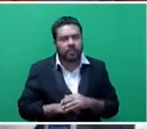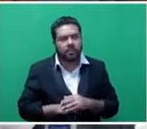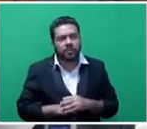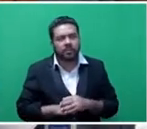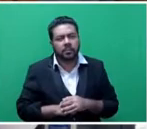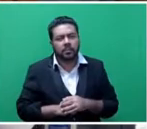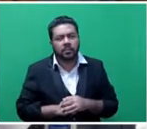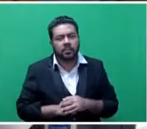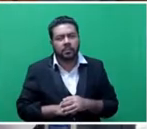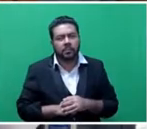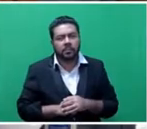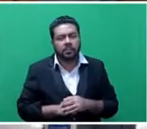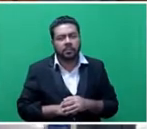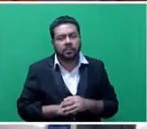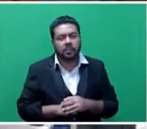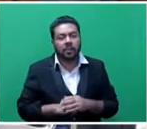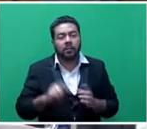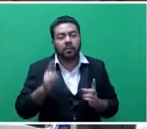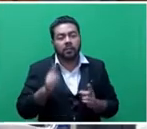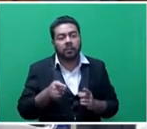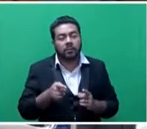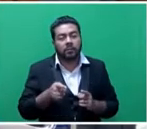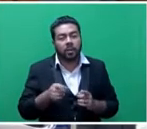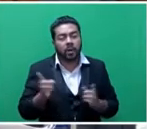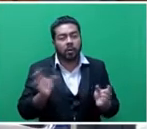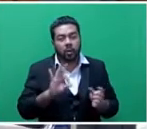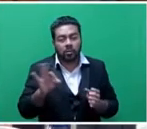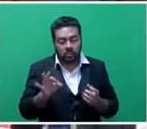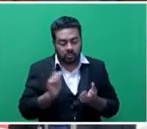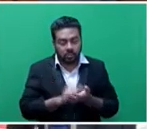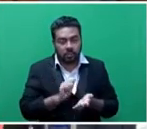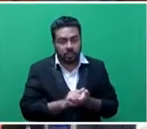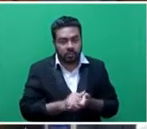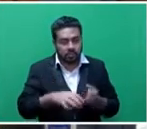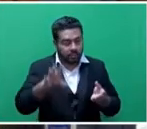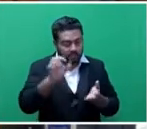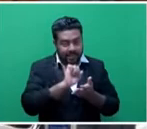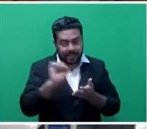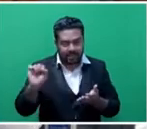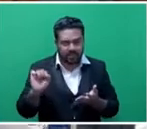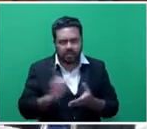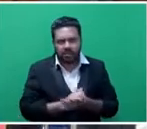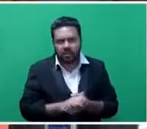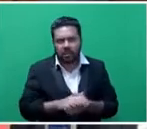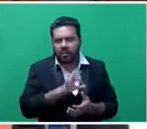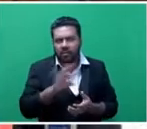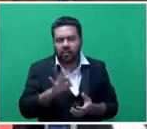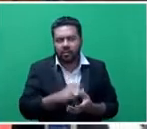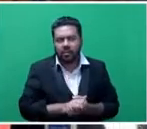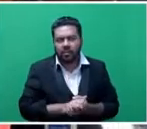that the possible effects on the financial statements of undetected misstatements, if any, could be material but not